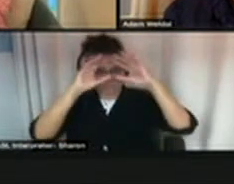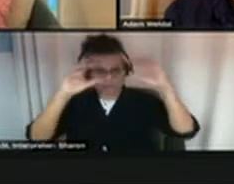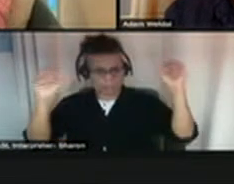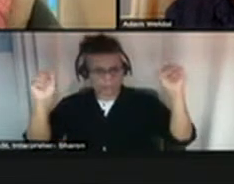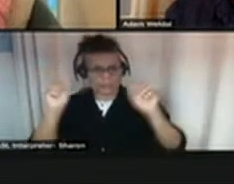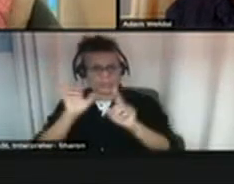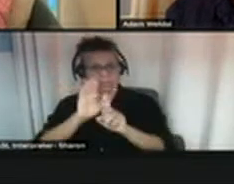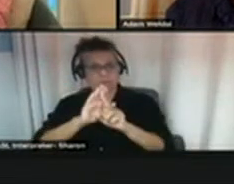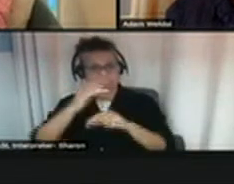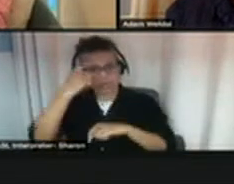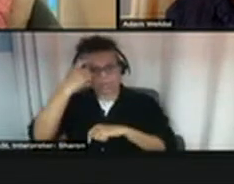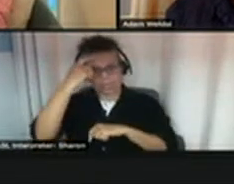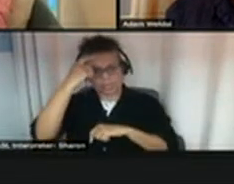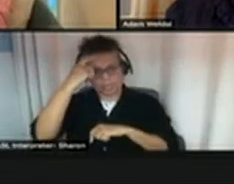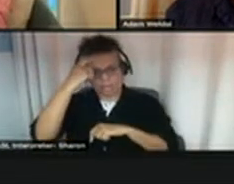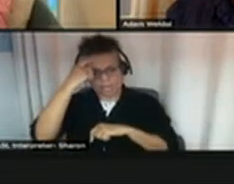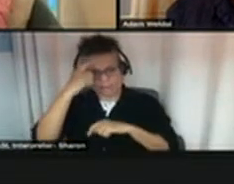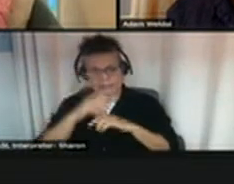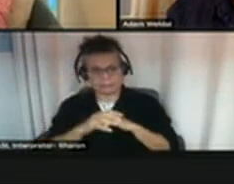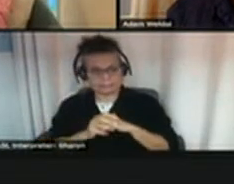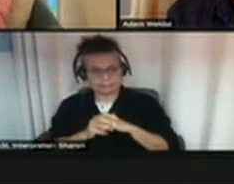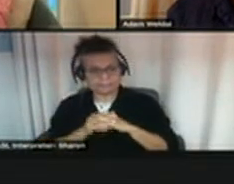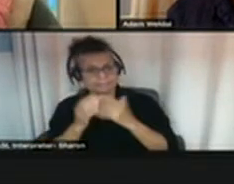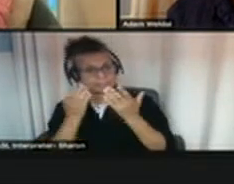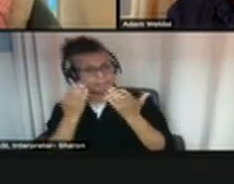thoughts on what we should do.